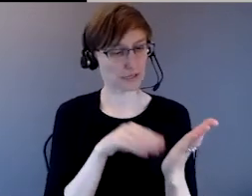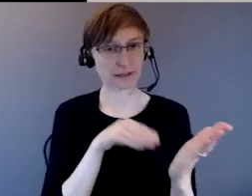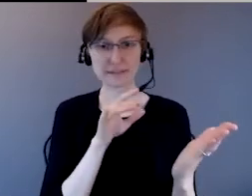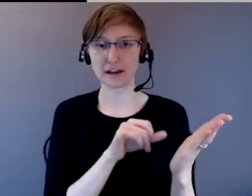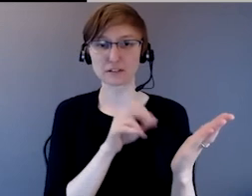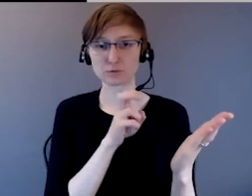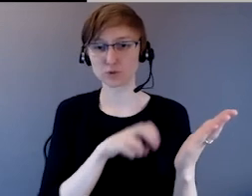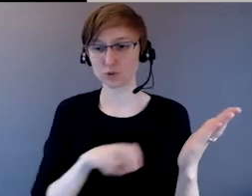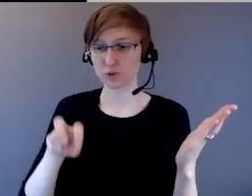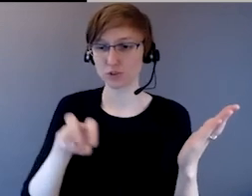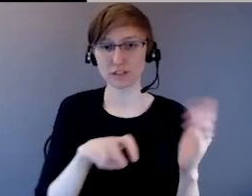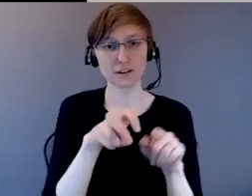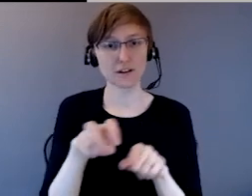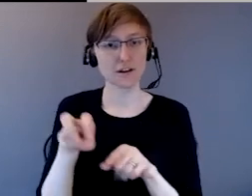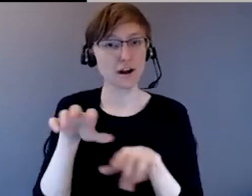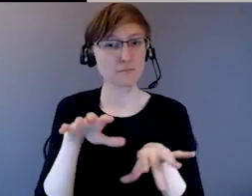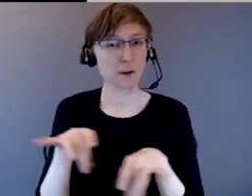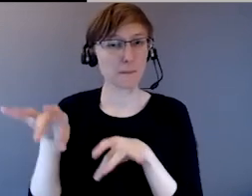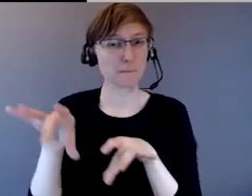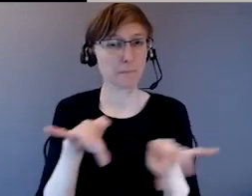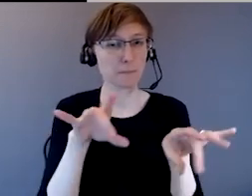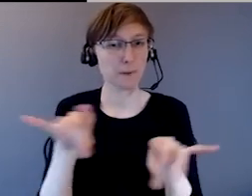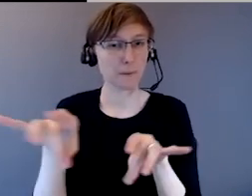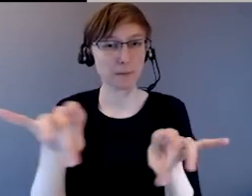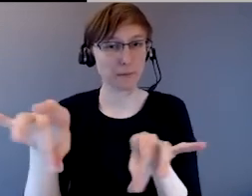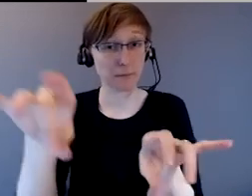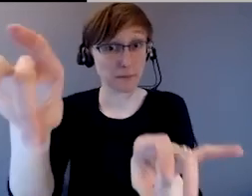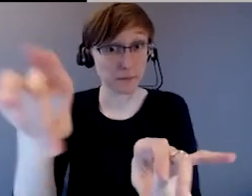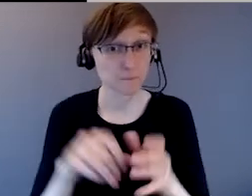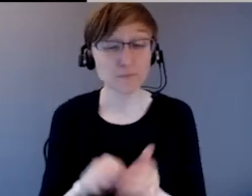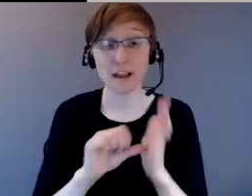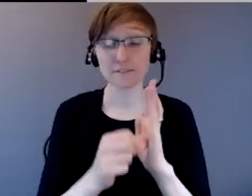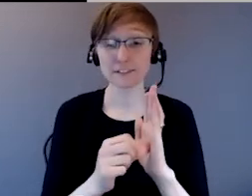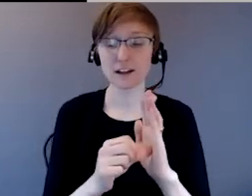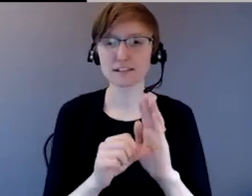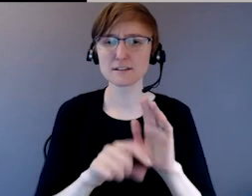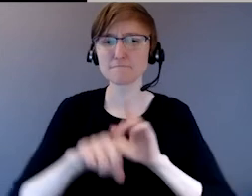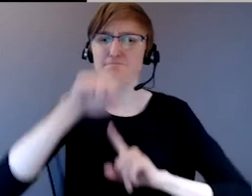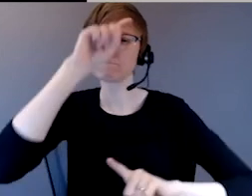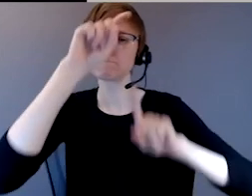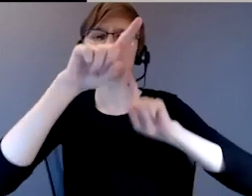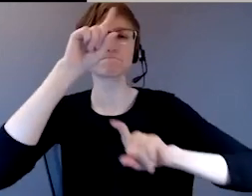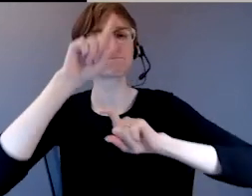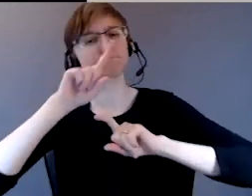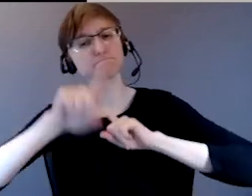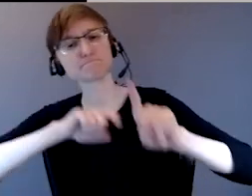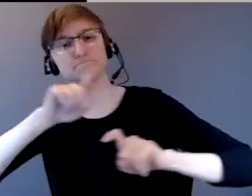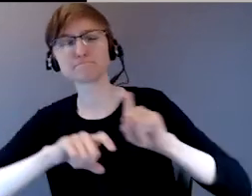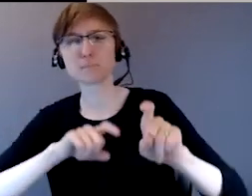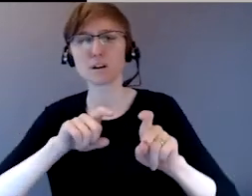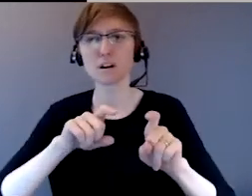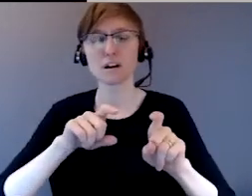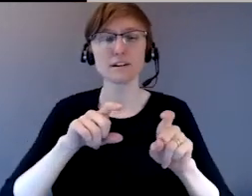employment, with more focuses on the questions, not so much on the solutions, but actually attacking a problem and